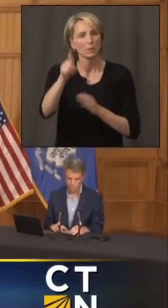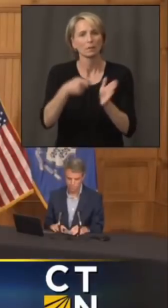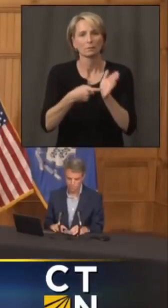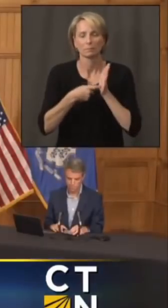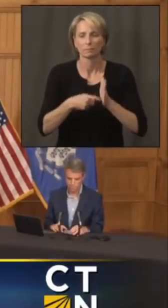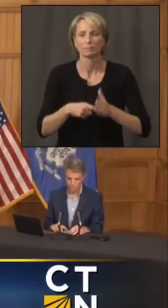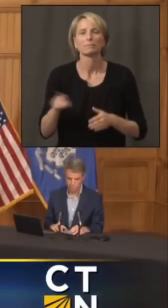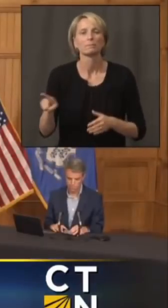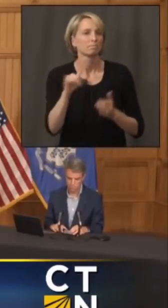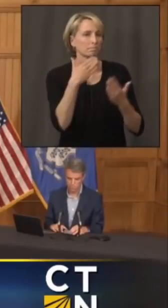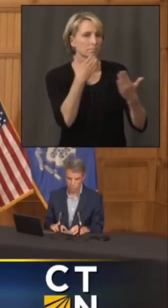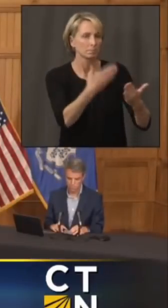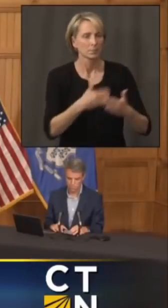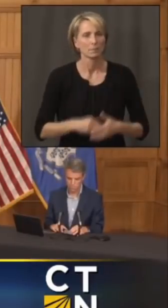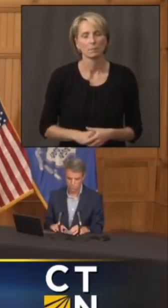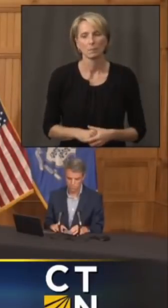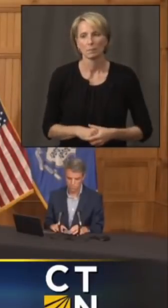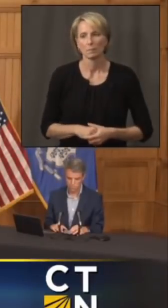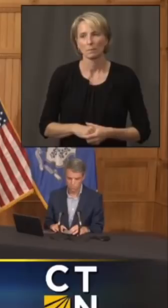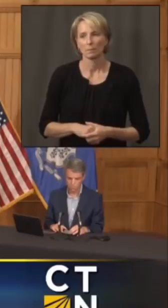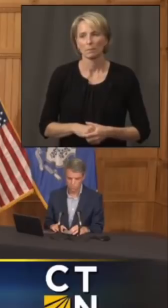Thanks, Governor.